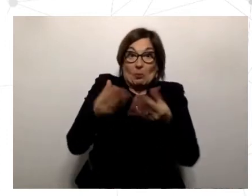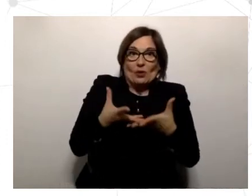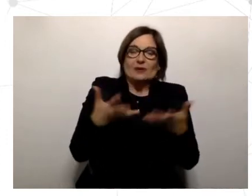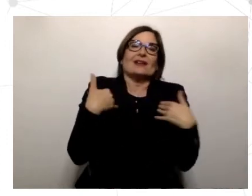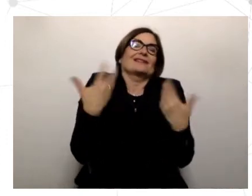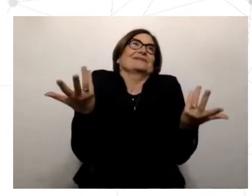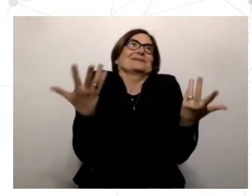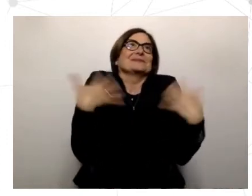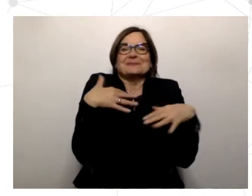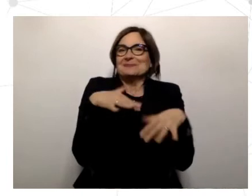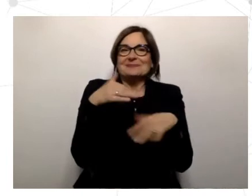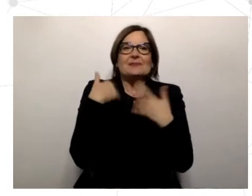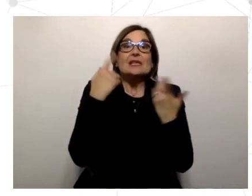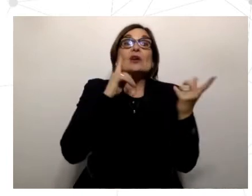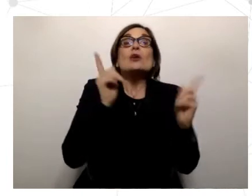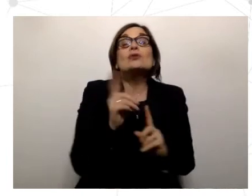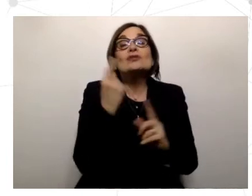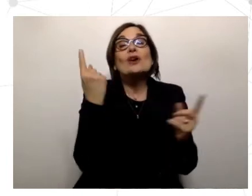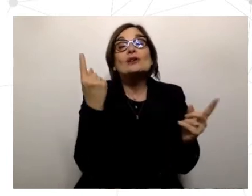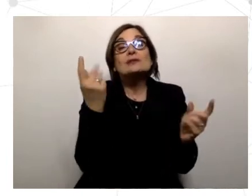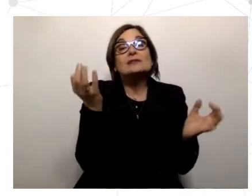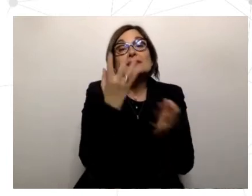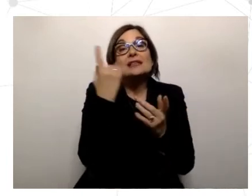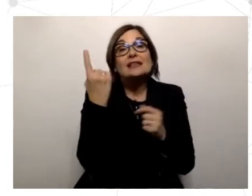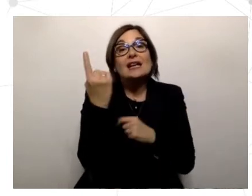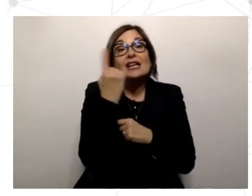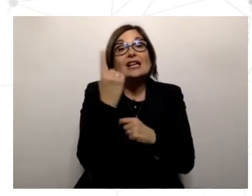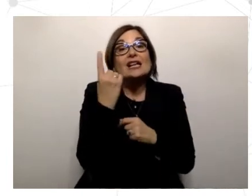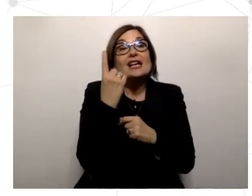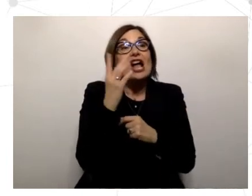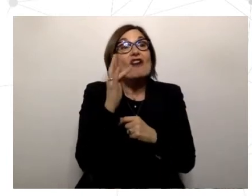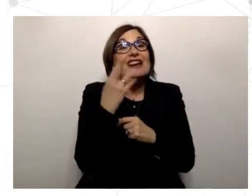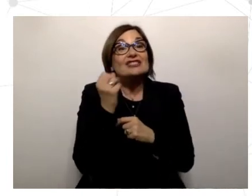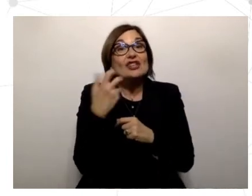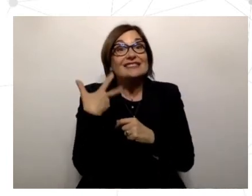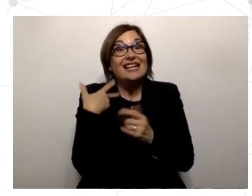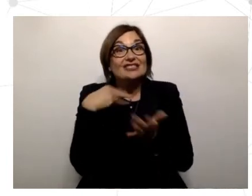portato. E non so se c'è anche Francesca, ci sei?